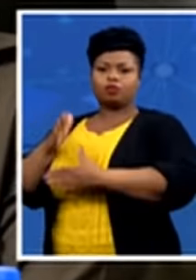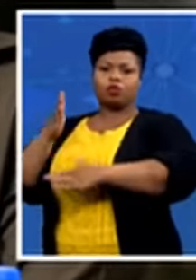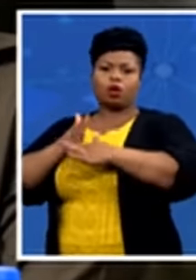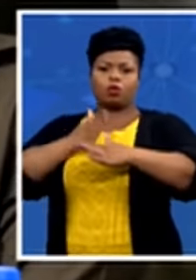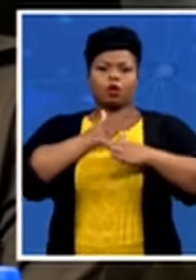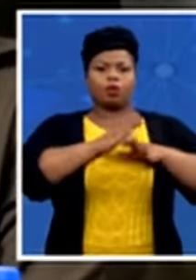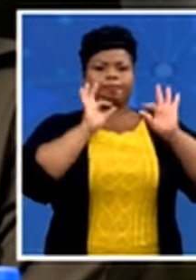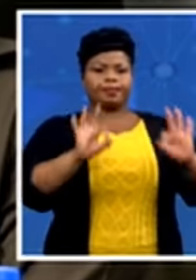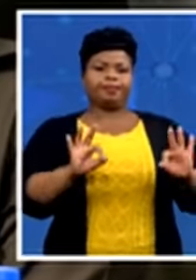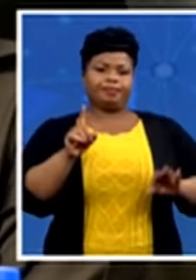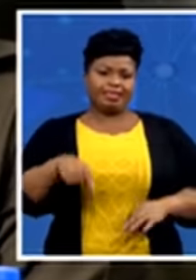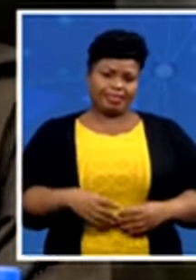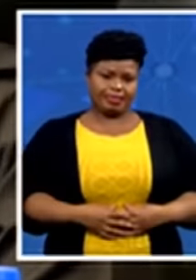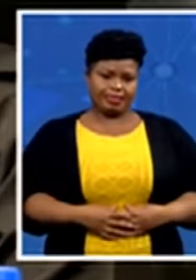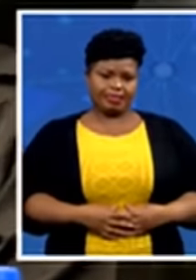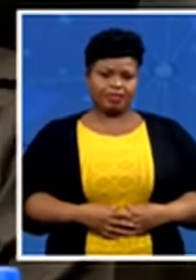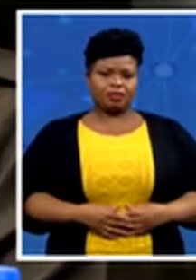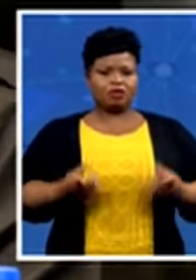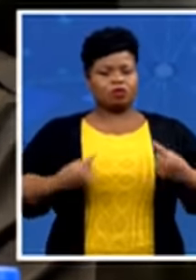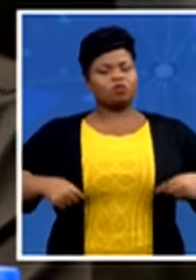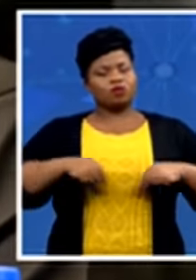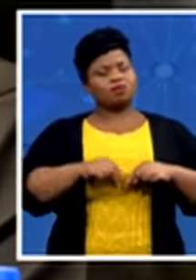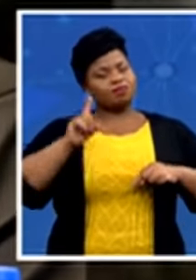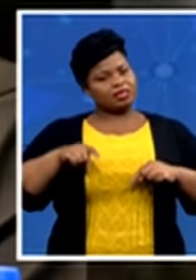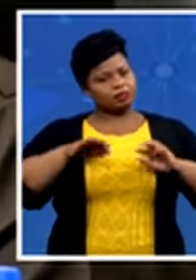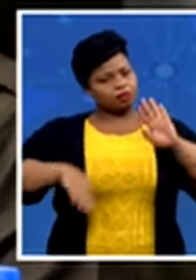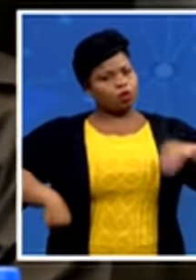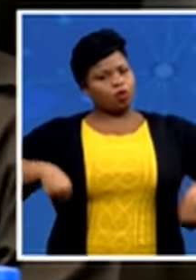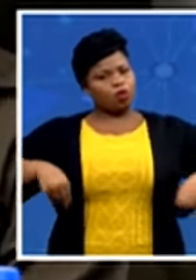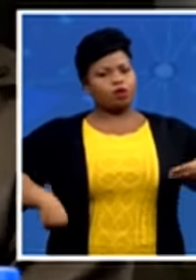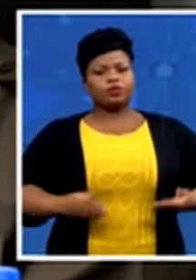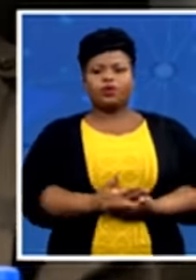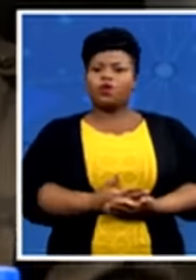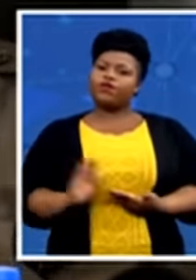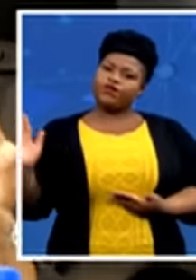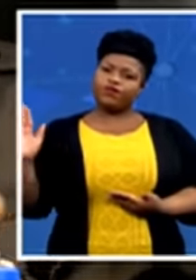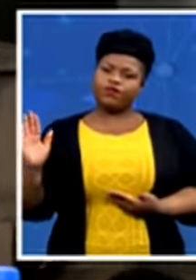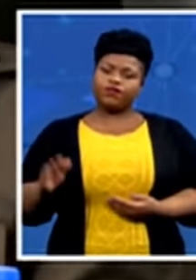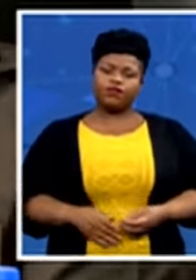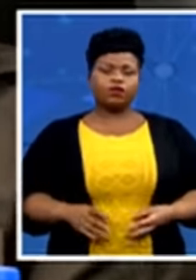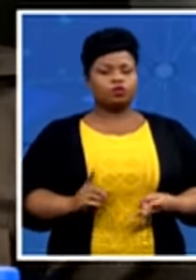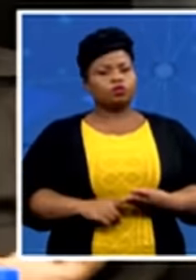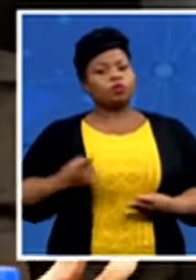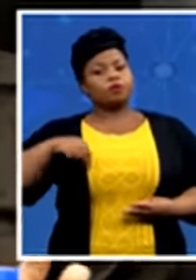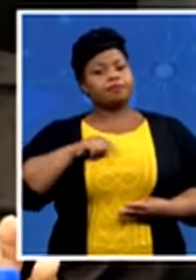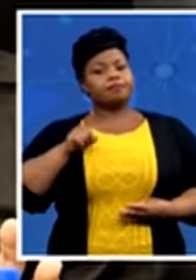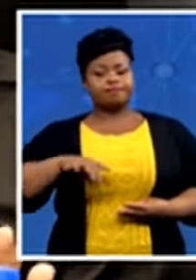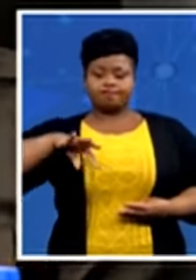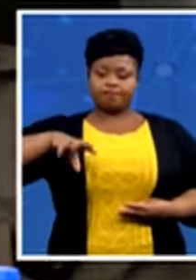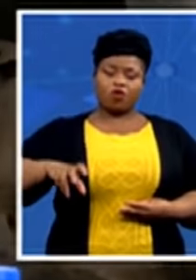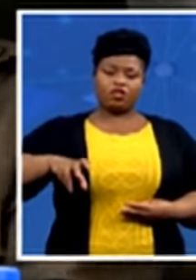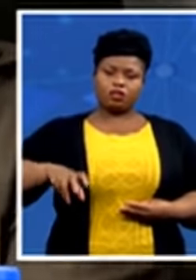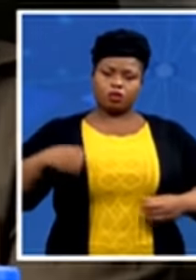away with corruption tangibly. We must be able to reinforce the provinces in terms of dealing with the